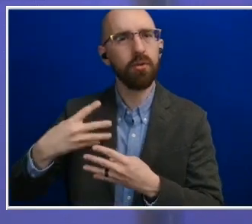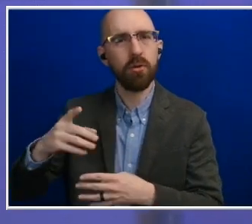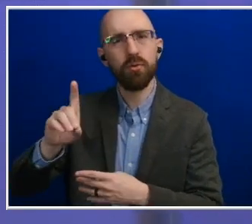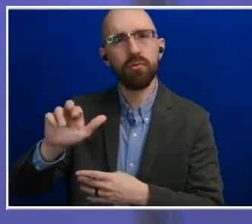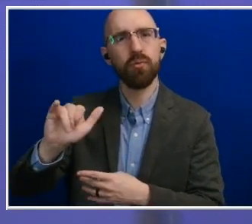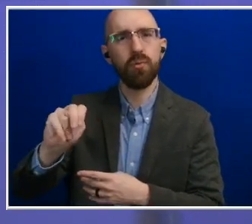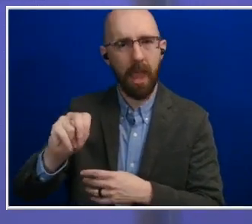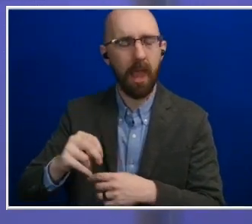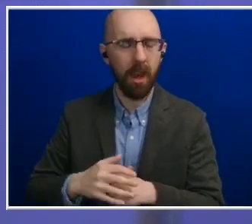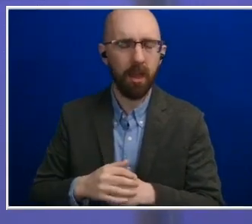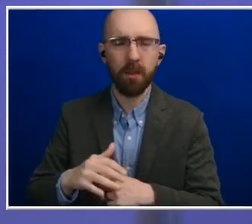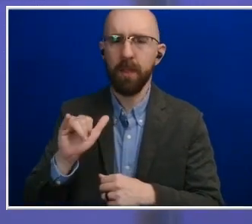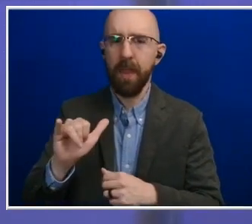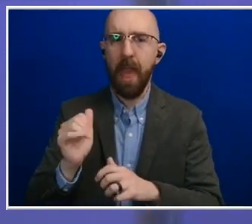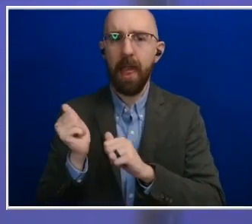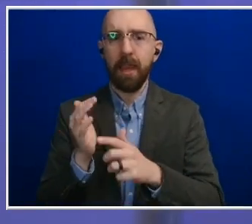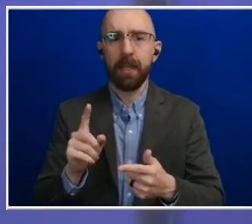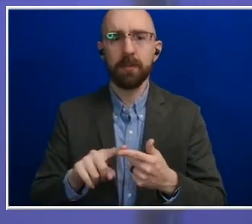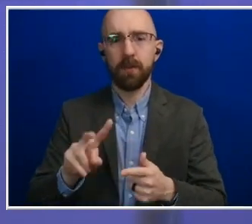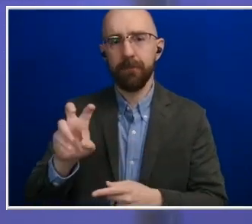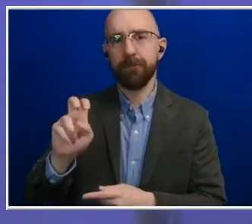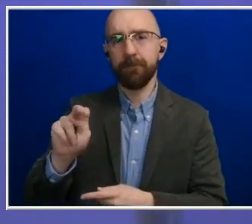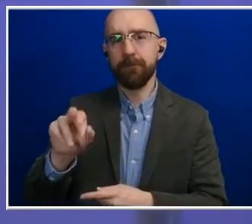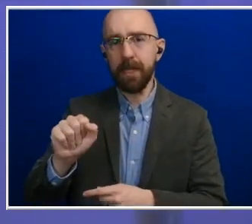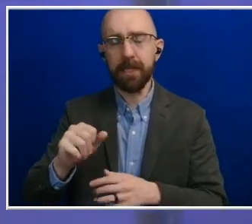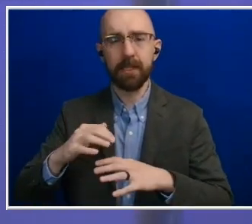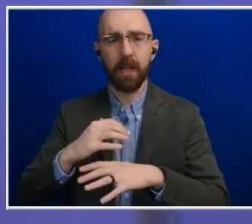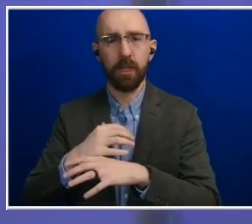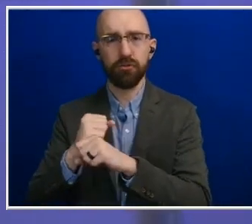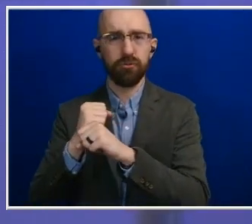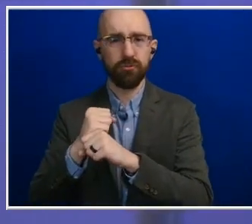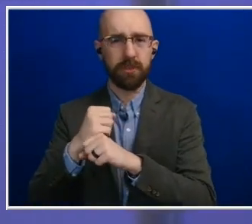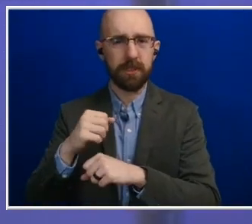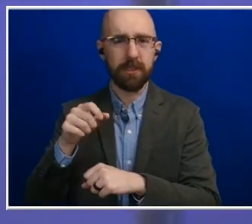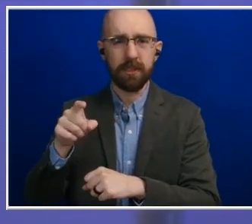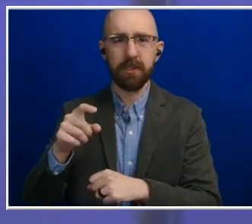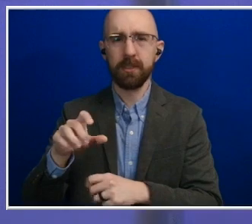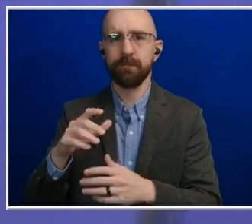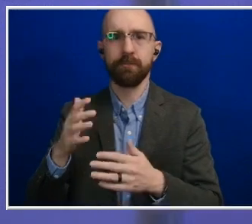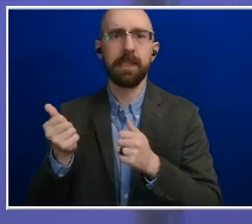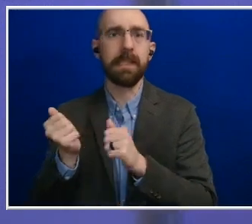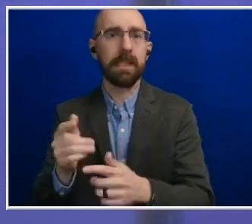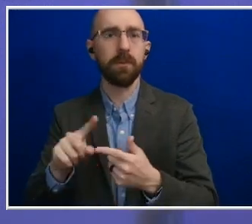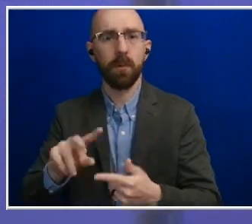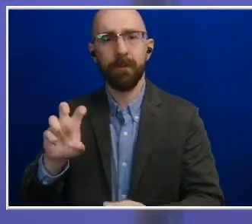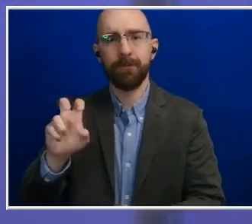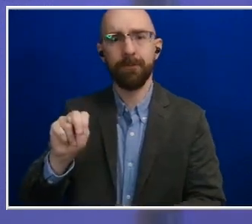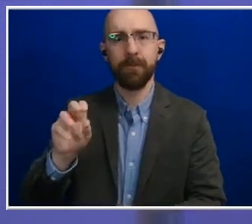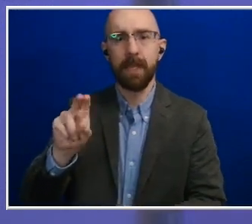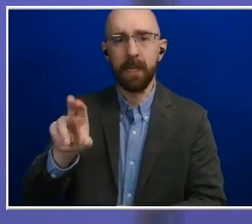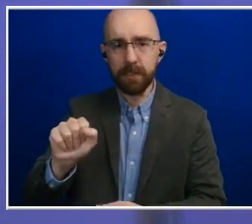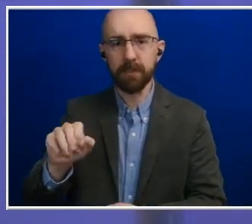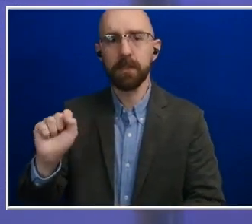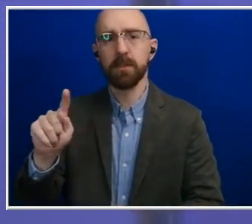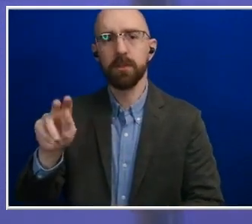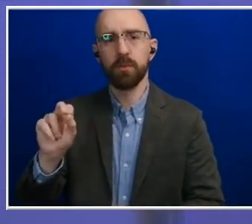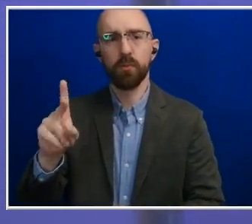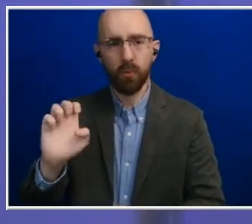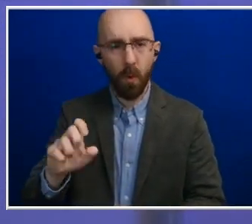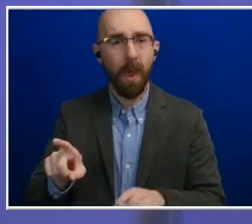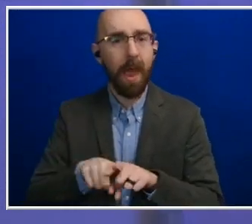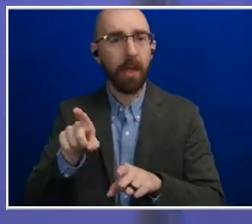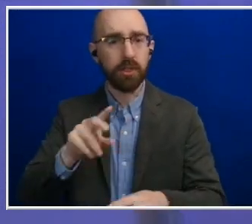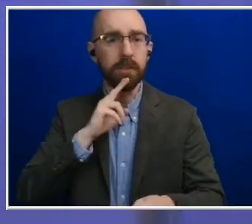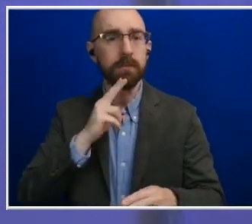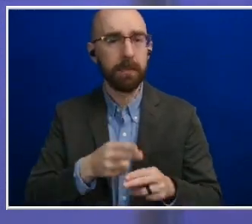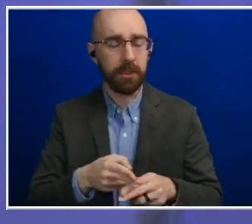leads to venous congestion and can lead to what's called a venous stroke. So definitely not common, but as Alicia mentioned, she had